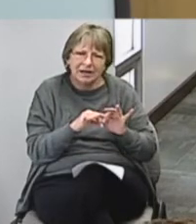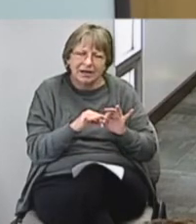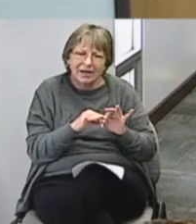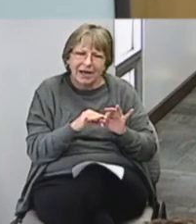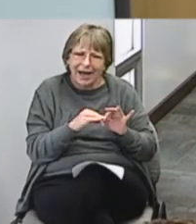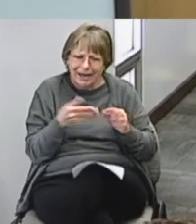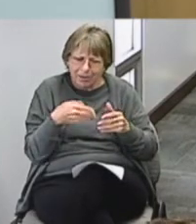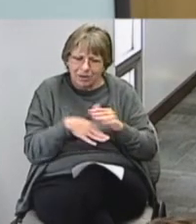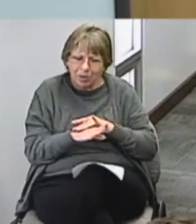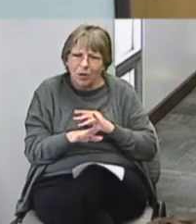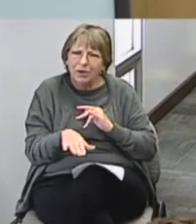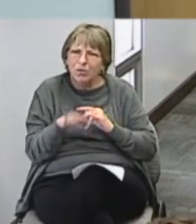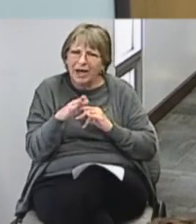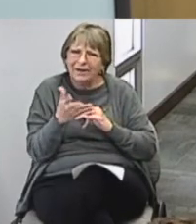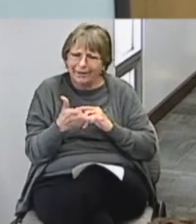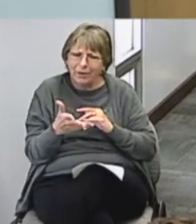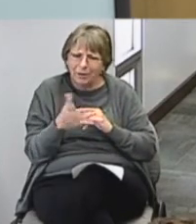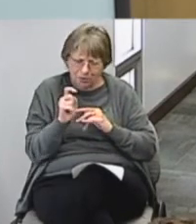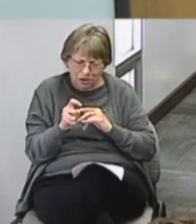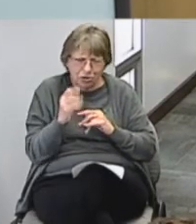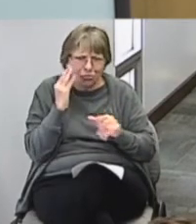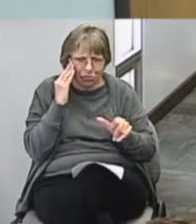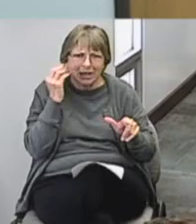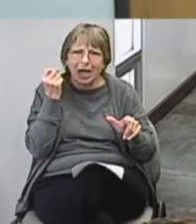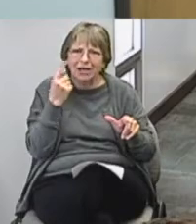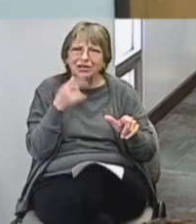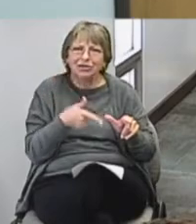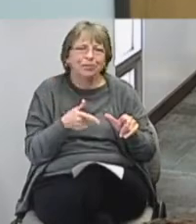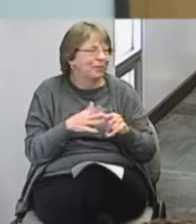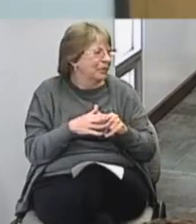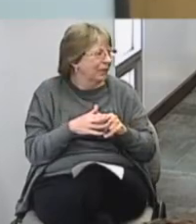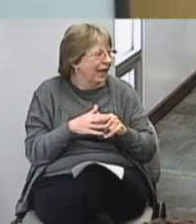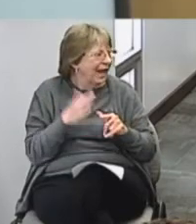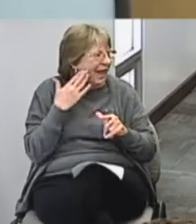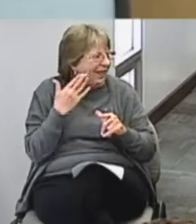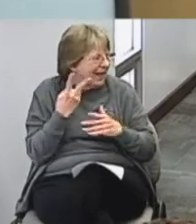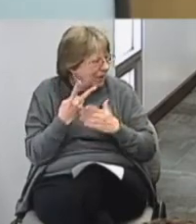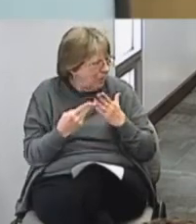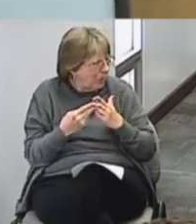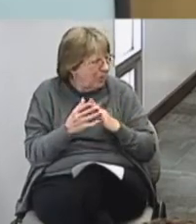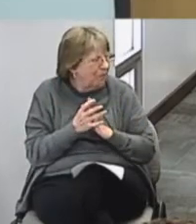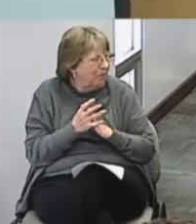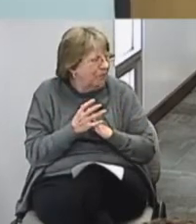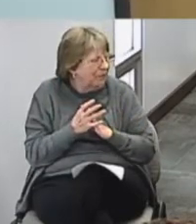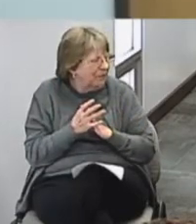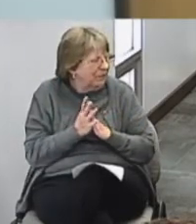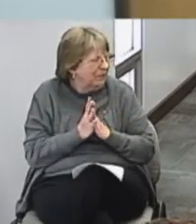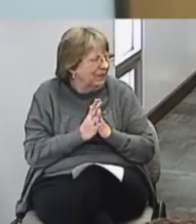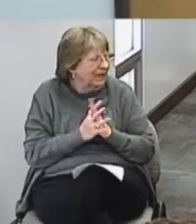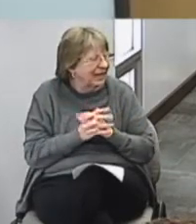and raised and lived in. Very good. Thank you both. Thank you. Yeah.